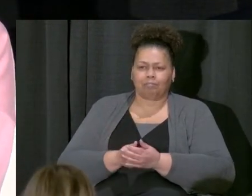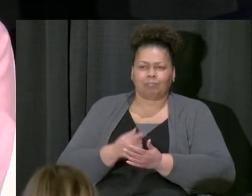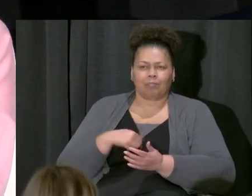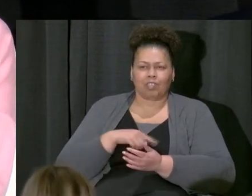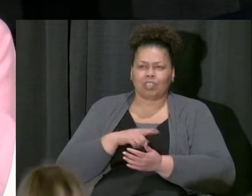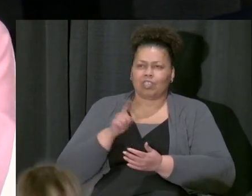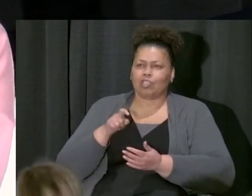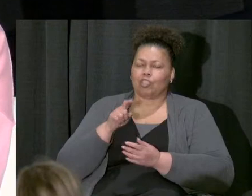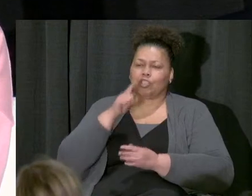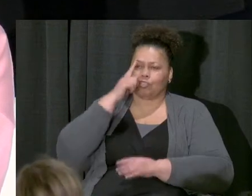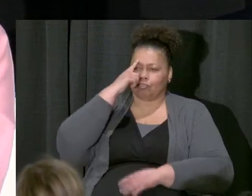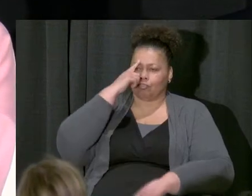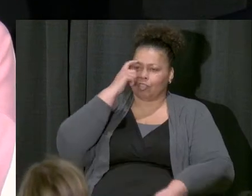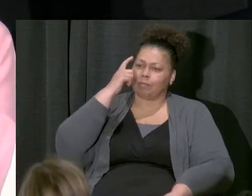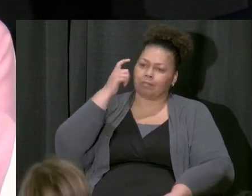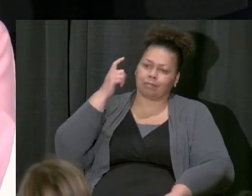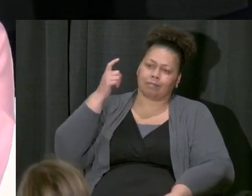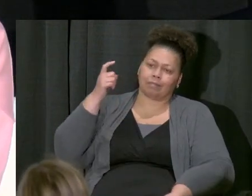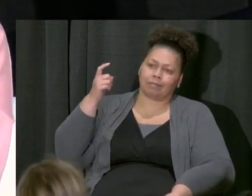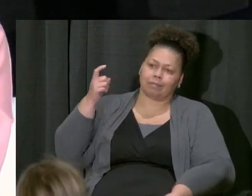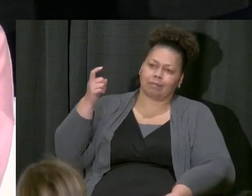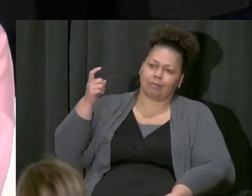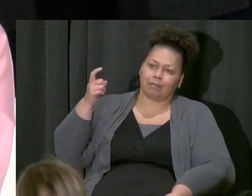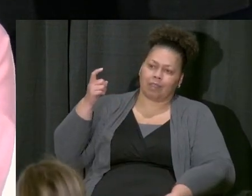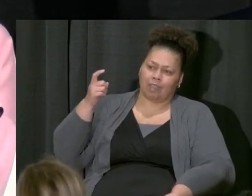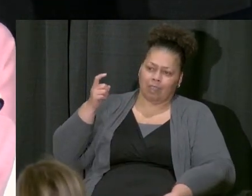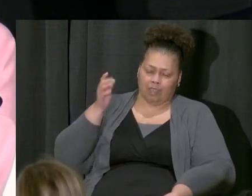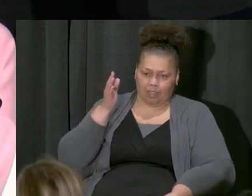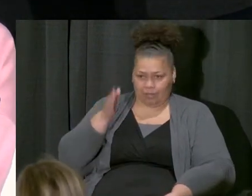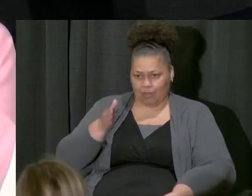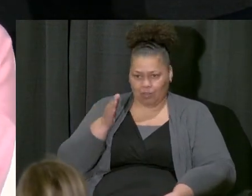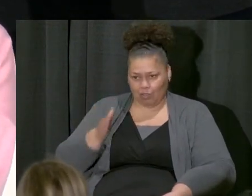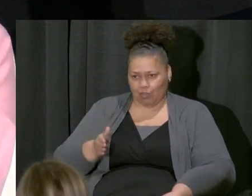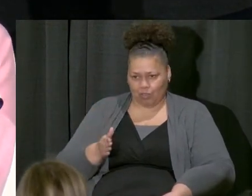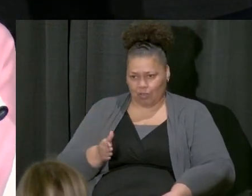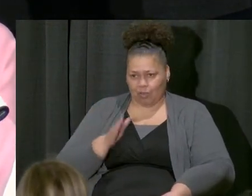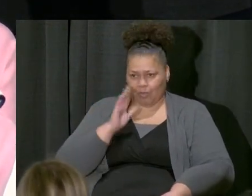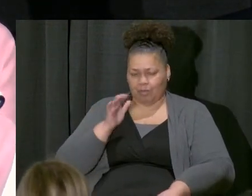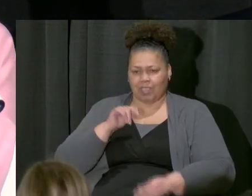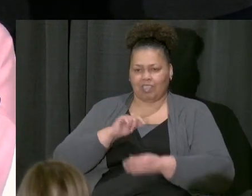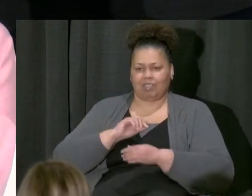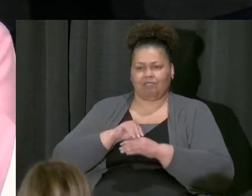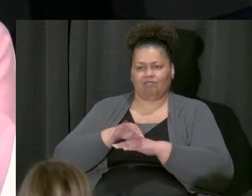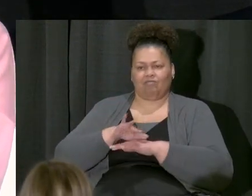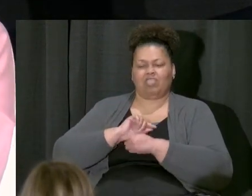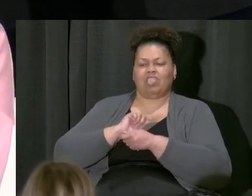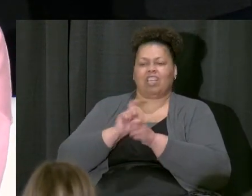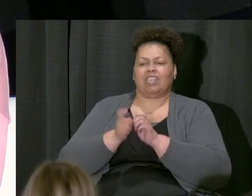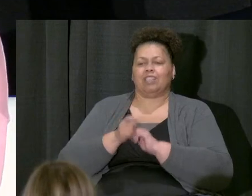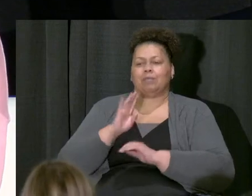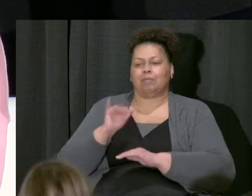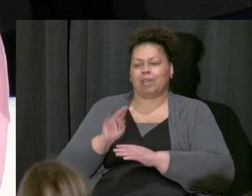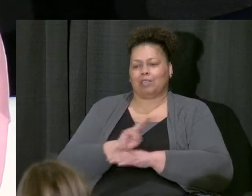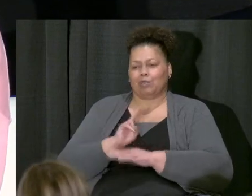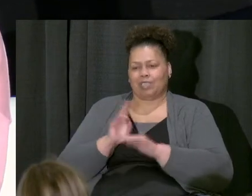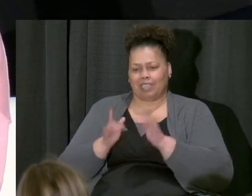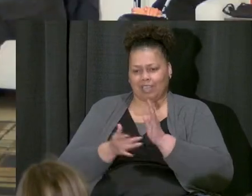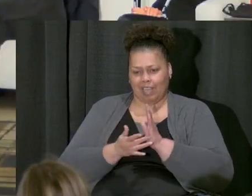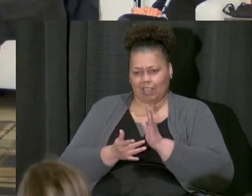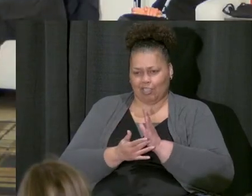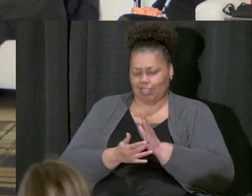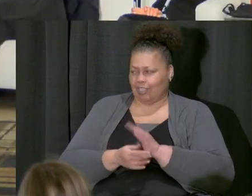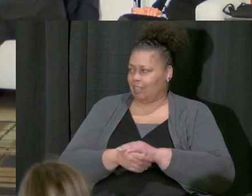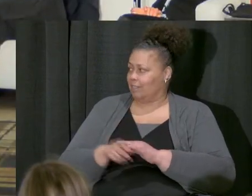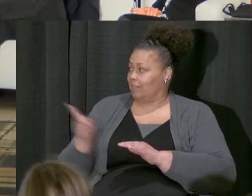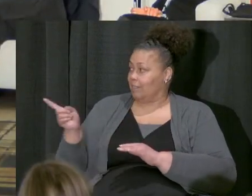We should dream, you know, our future is going to be changed by using technologies.